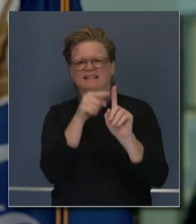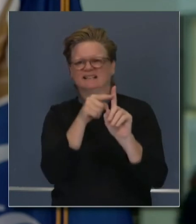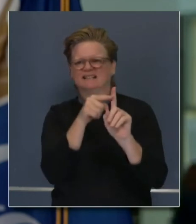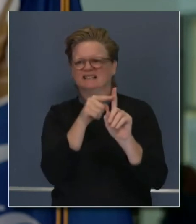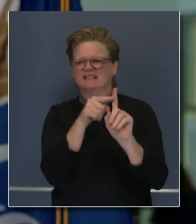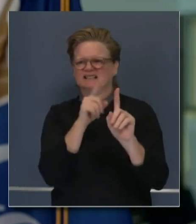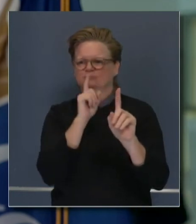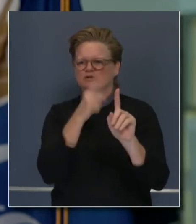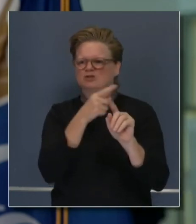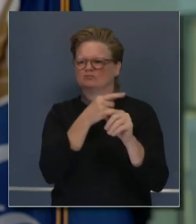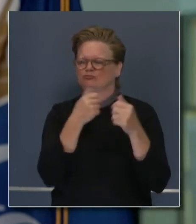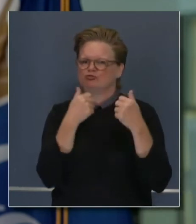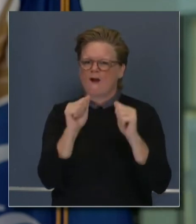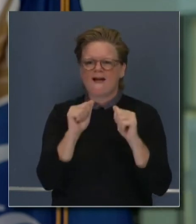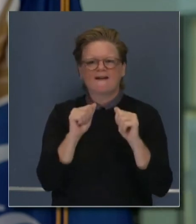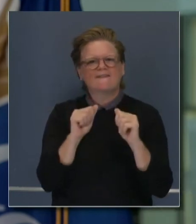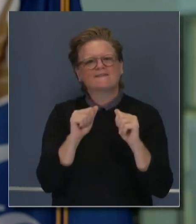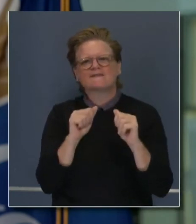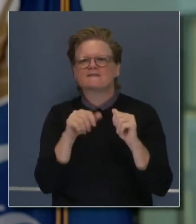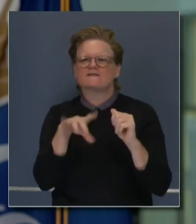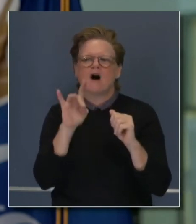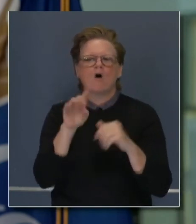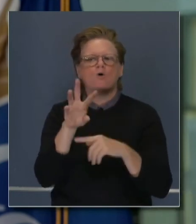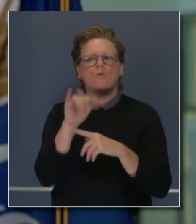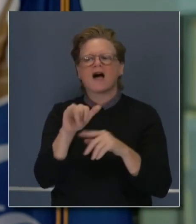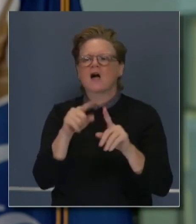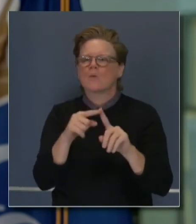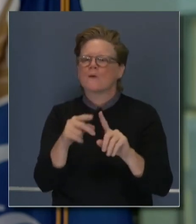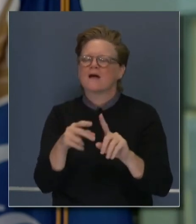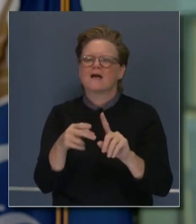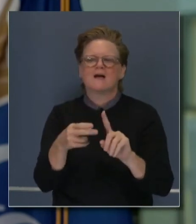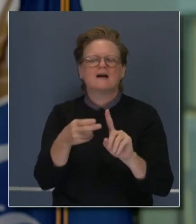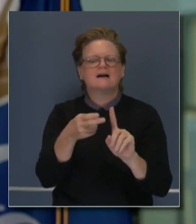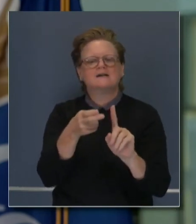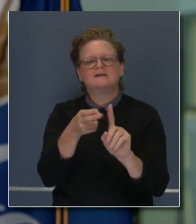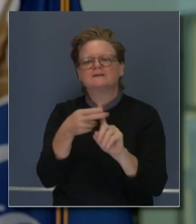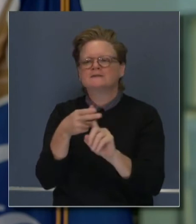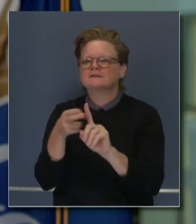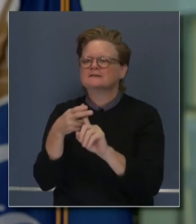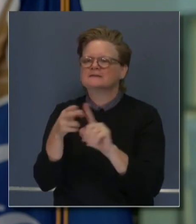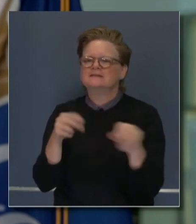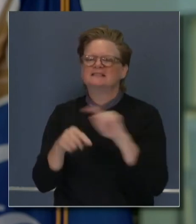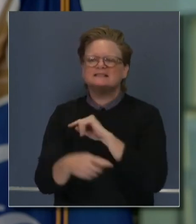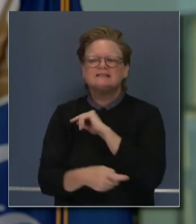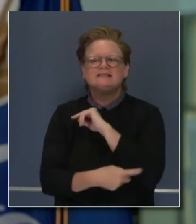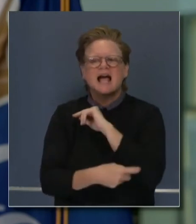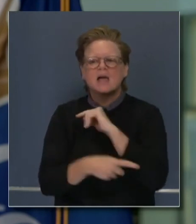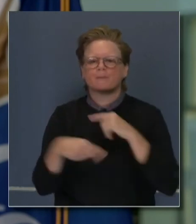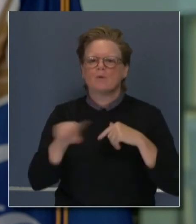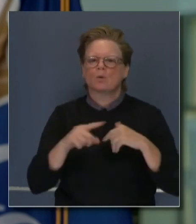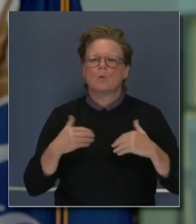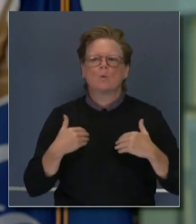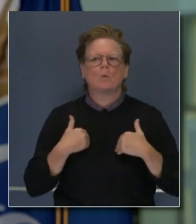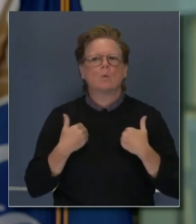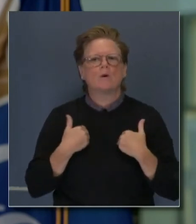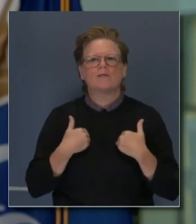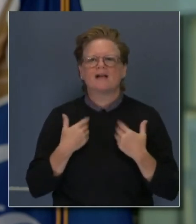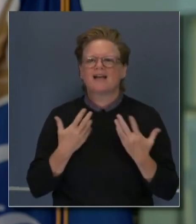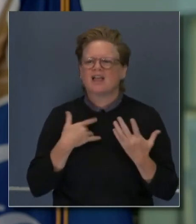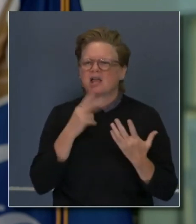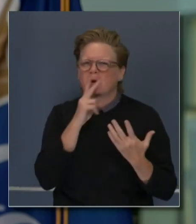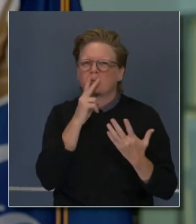to target our youth. And it will be a point of deep pride and personal privilege as a father of